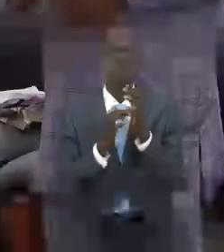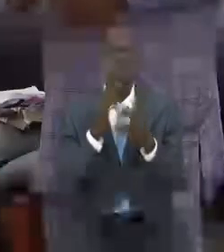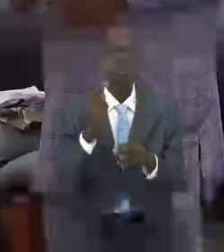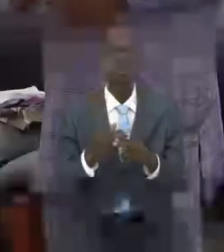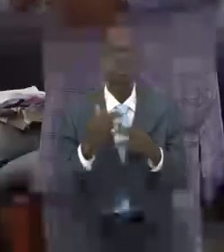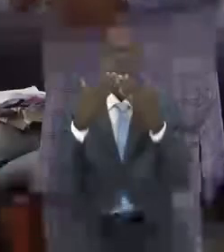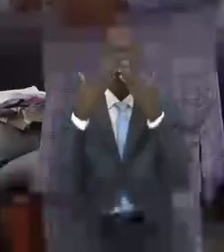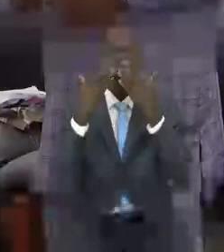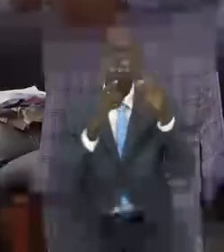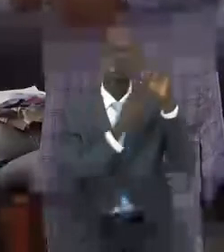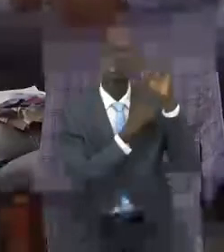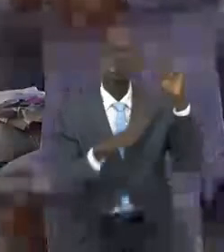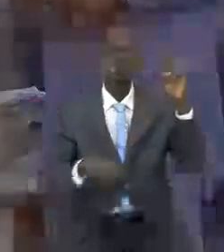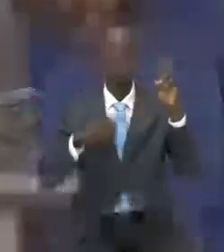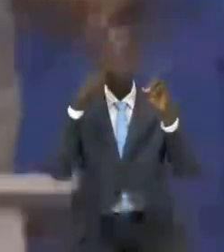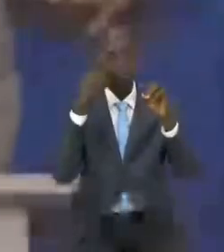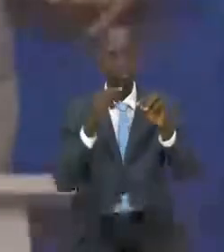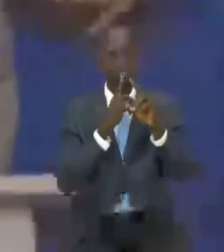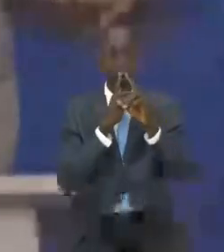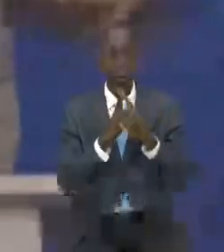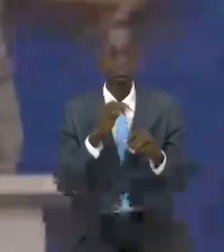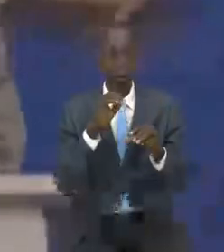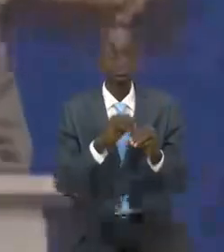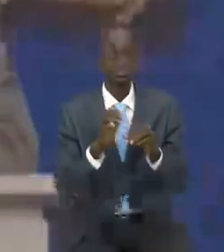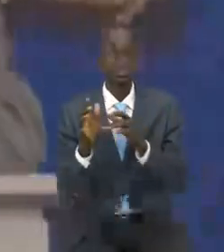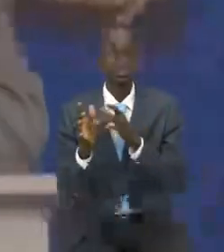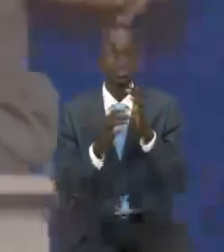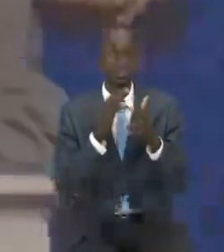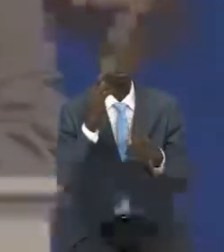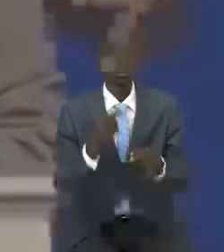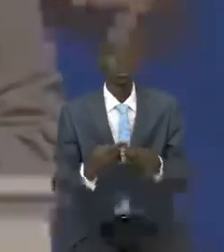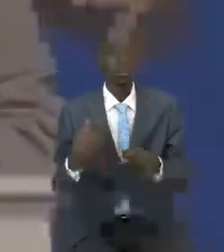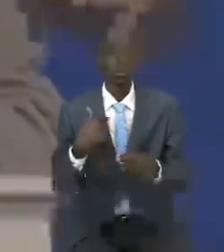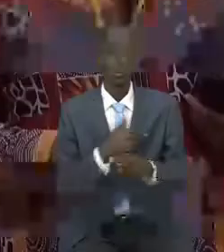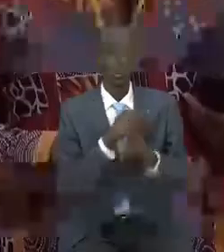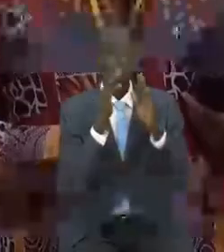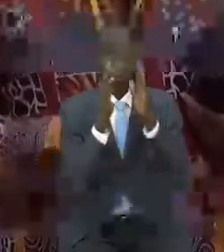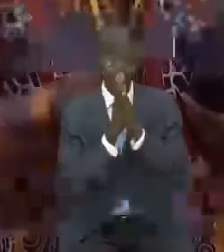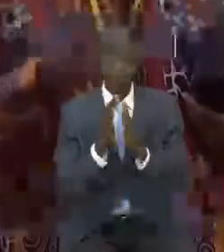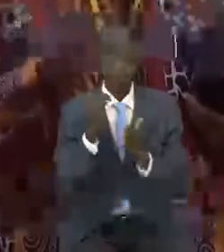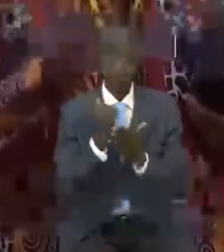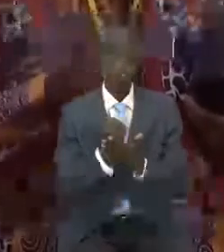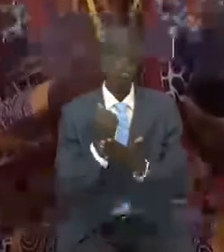you, Lord, for the answer. In Jesus' name we pray.